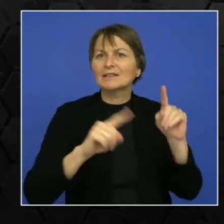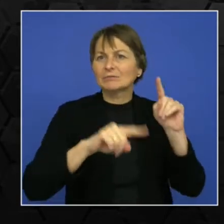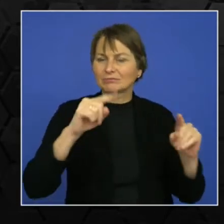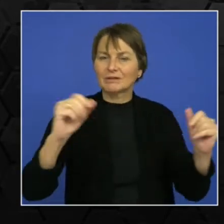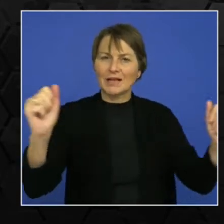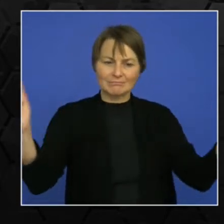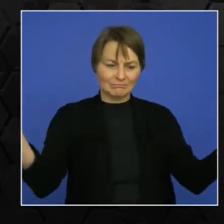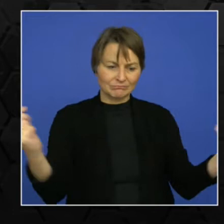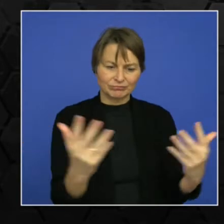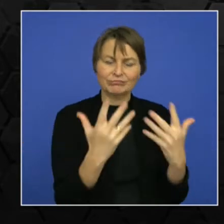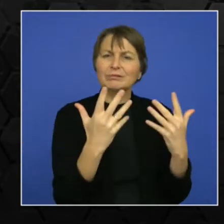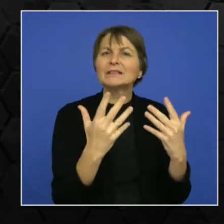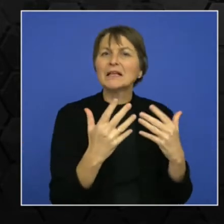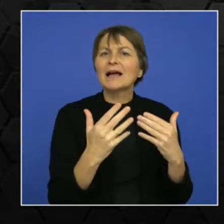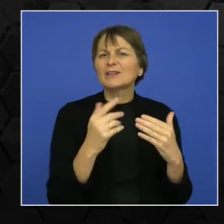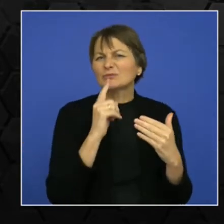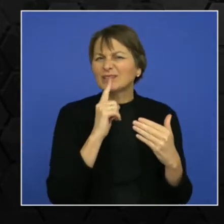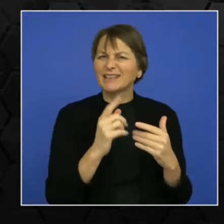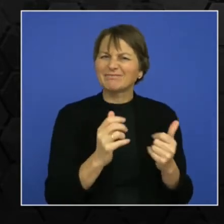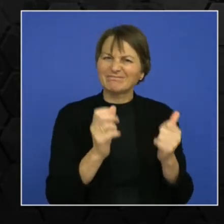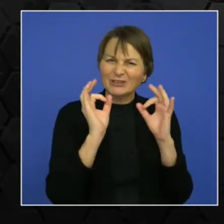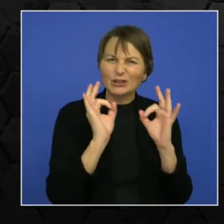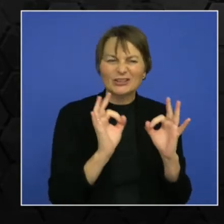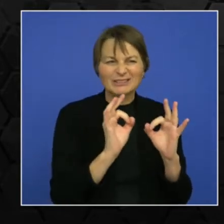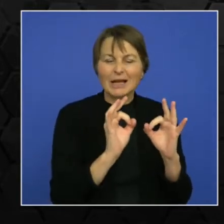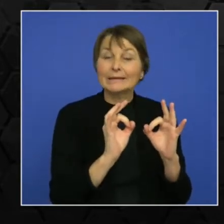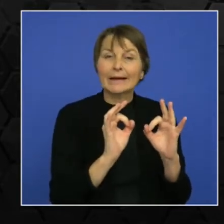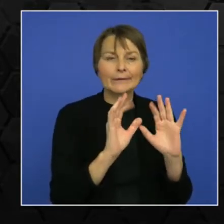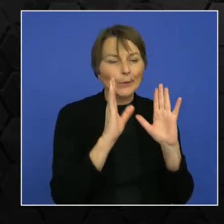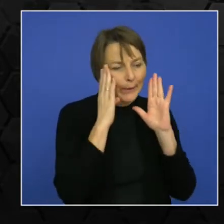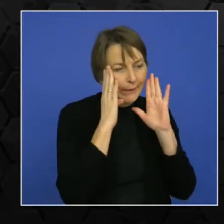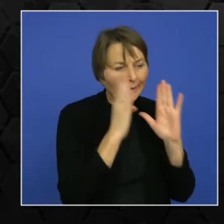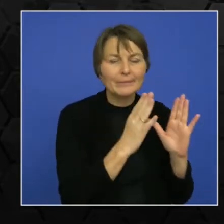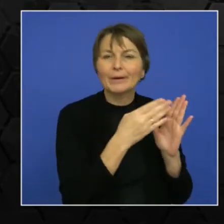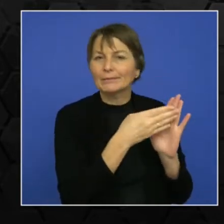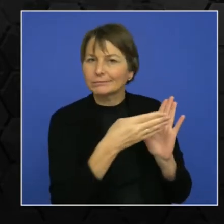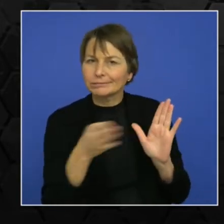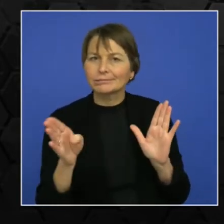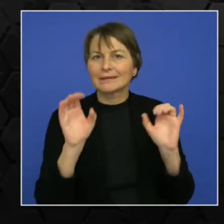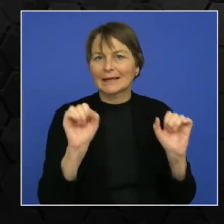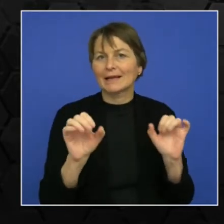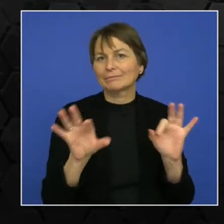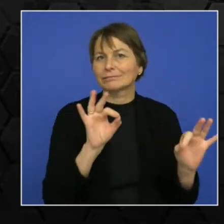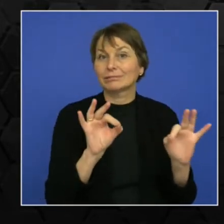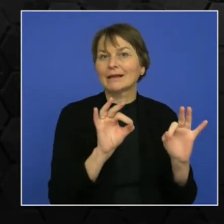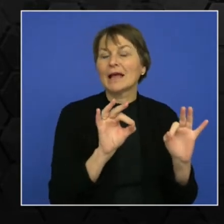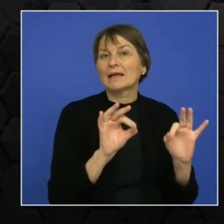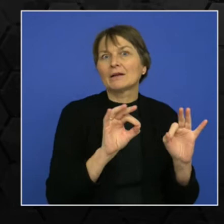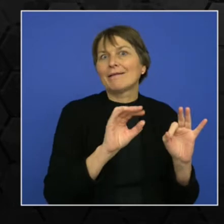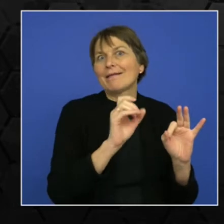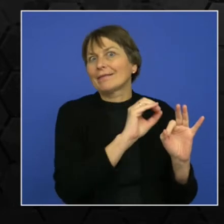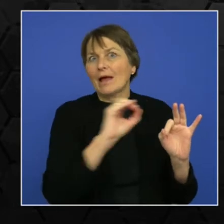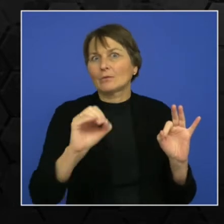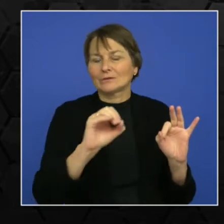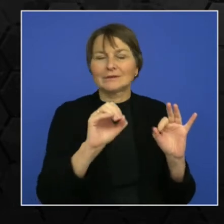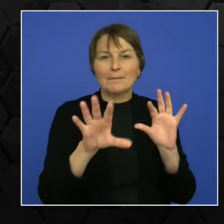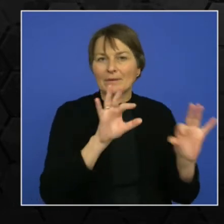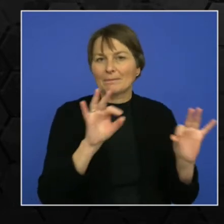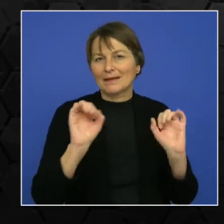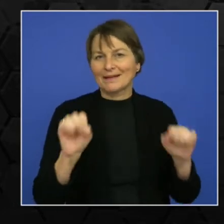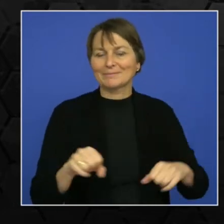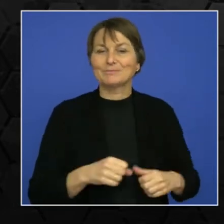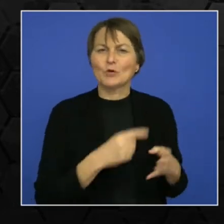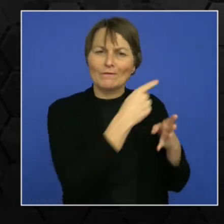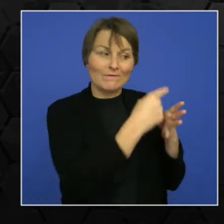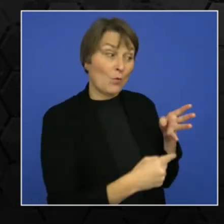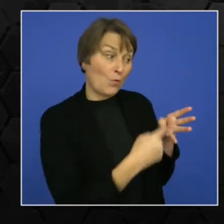should display each and every set, which is from 10,000 to 20,000, etc. Till 1 lakh. So this is these are the 4 factors which